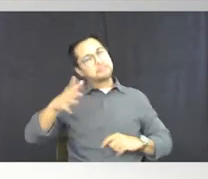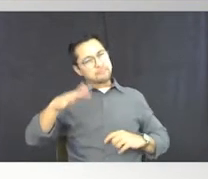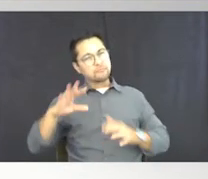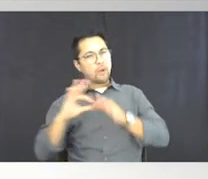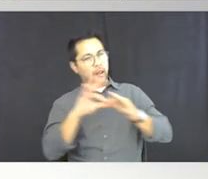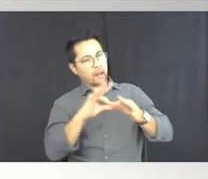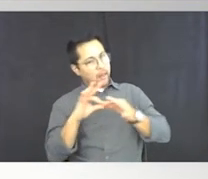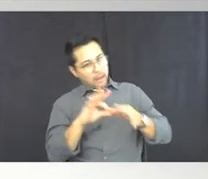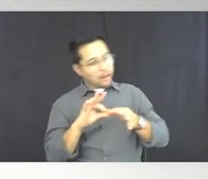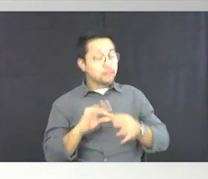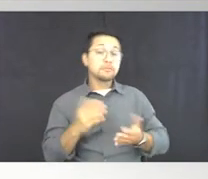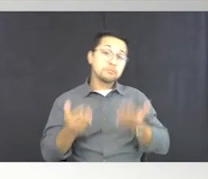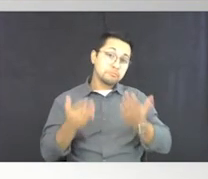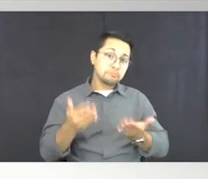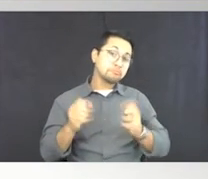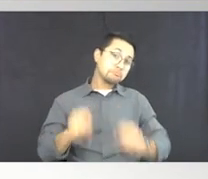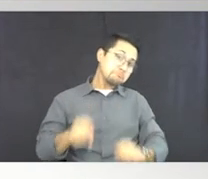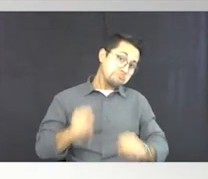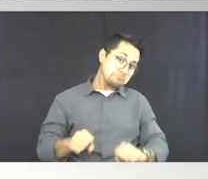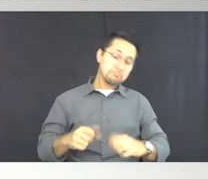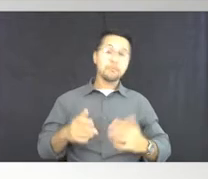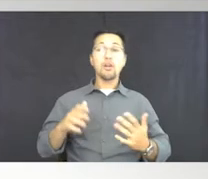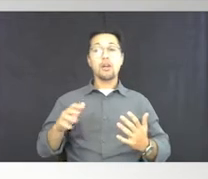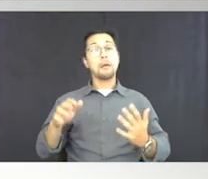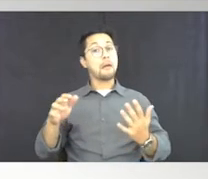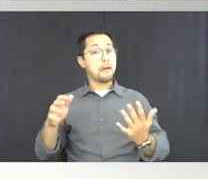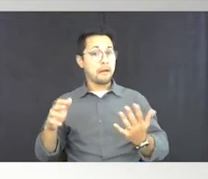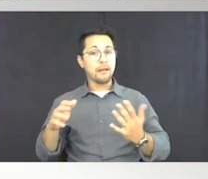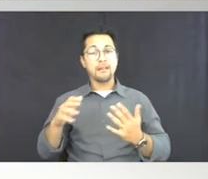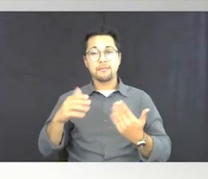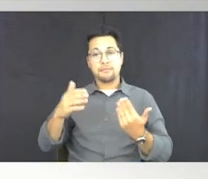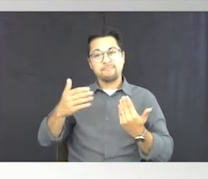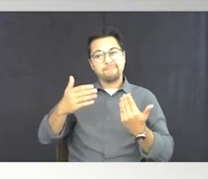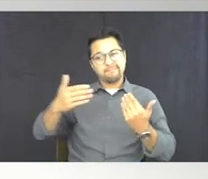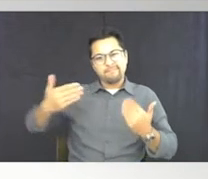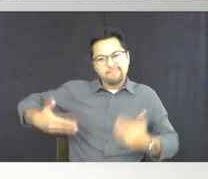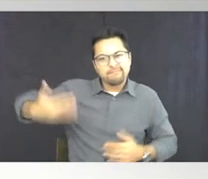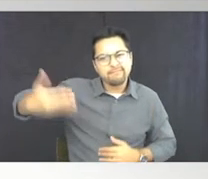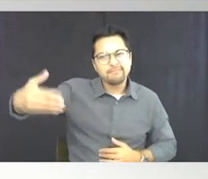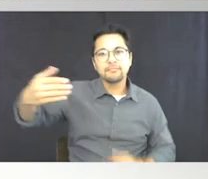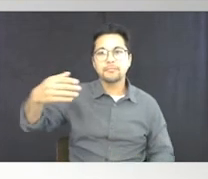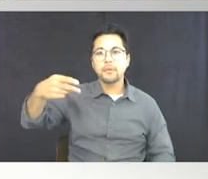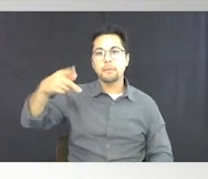so it could be a pattern of removals.